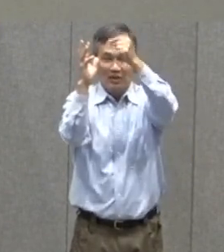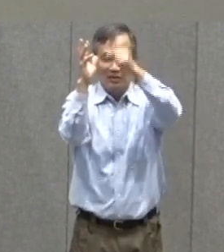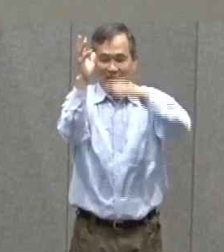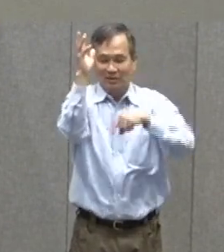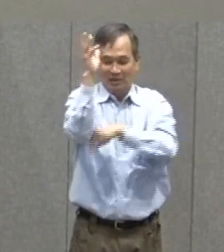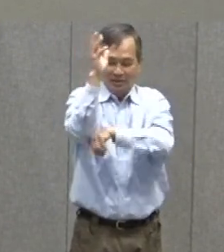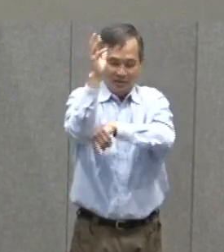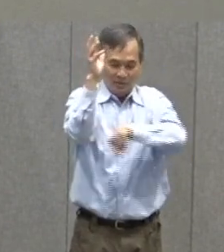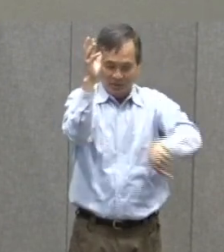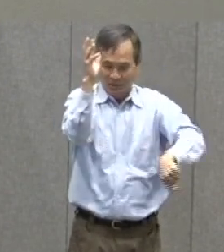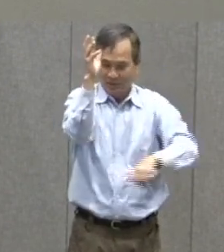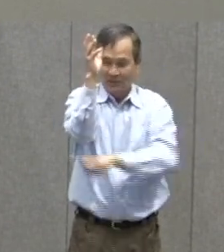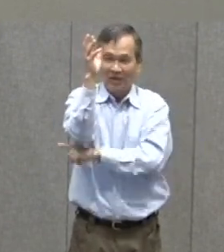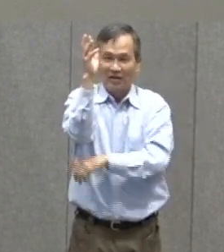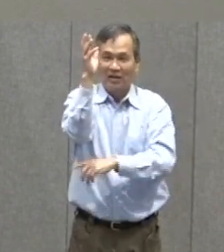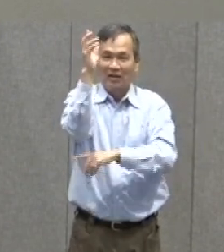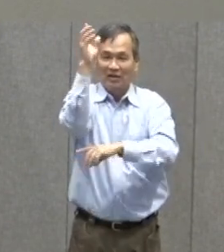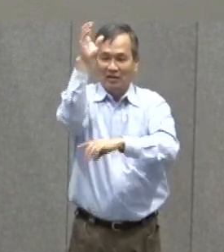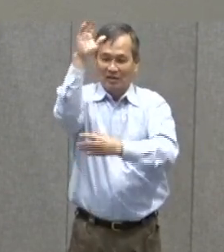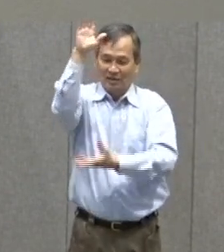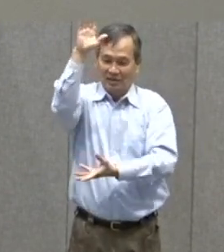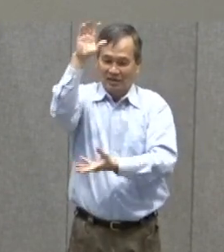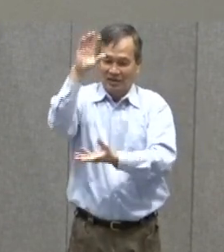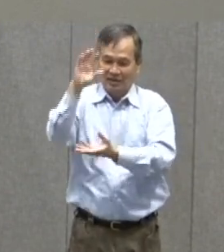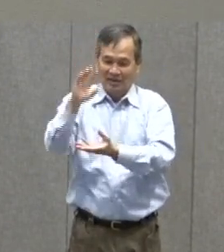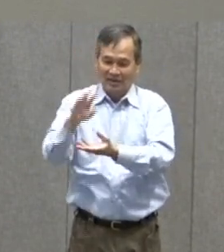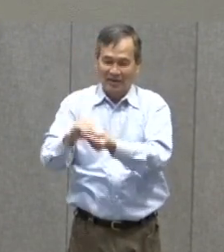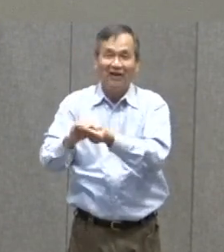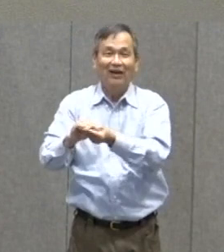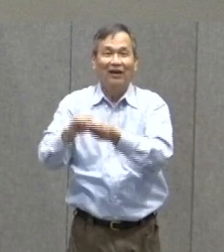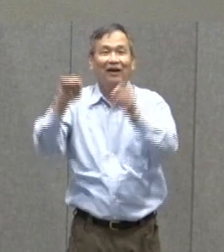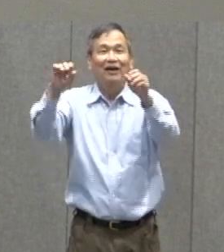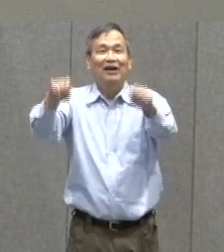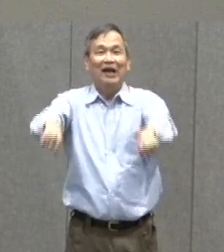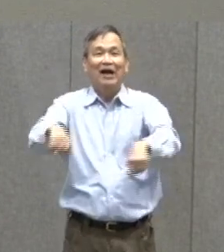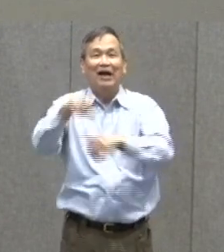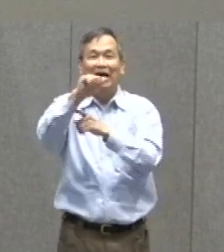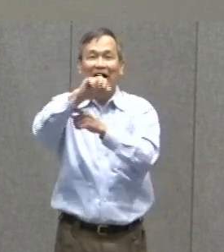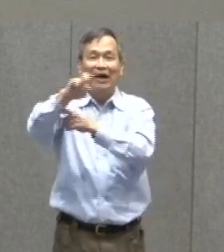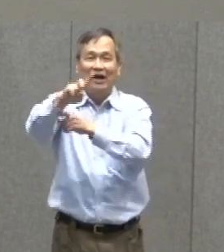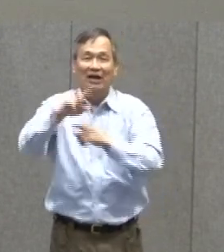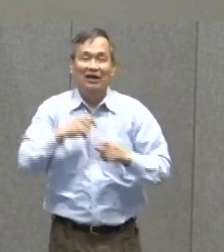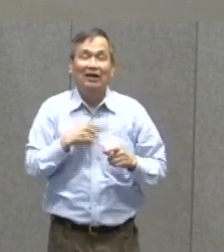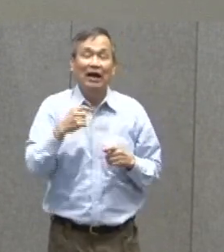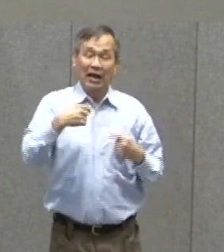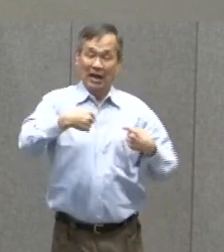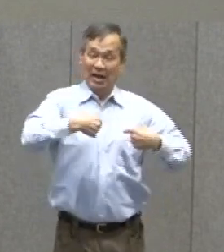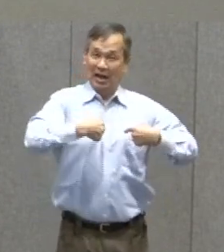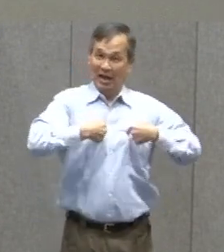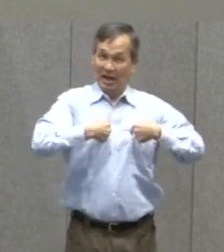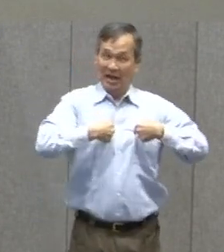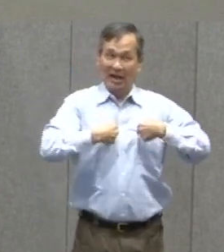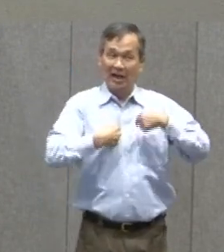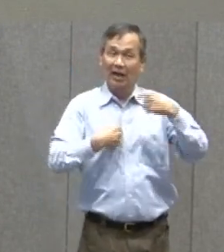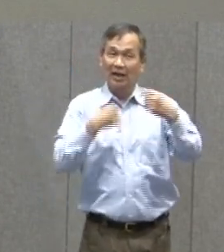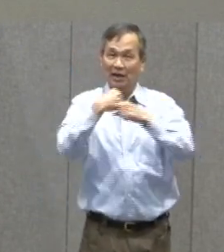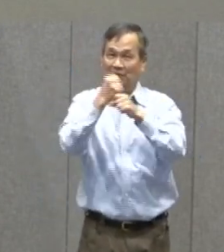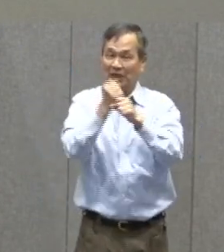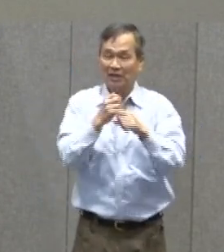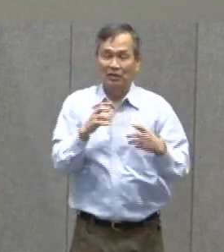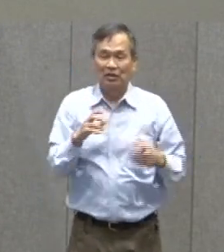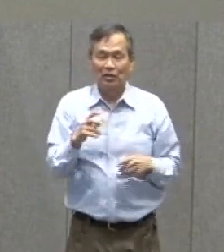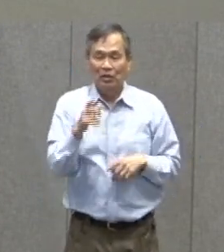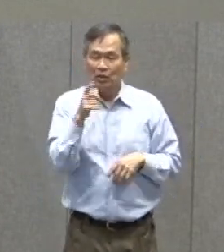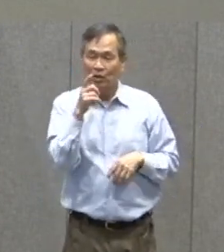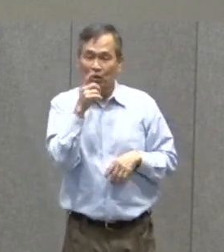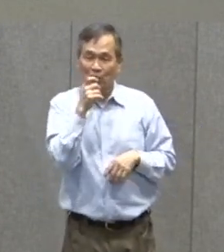So I created some for you, and this is the whole This is for, I combined who